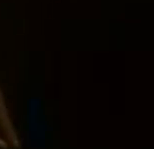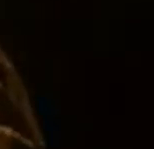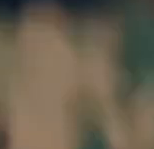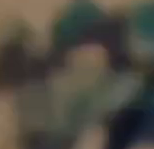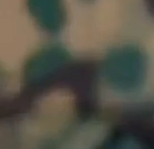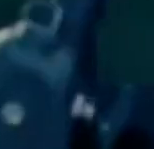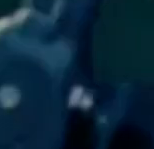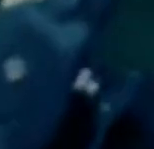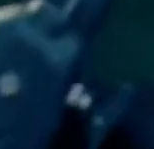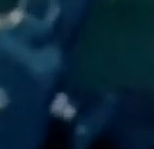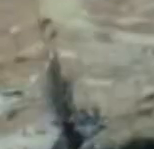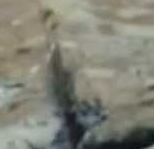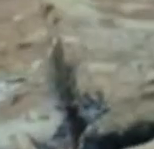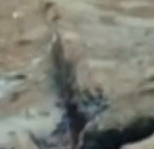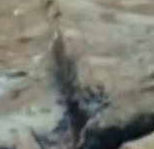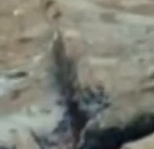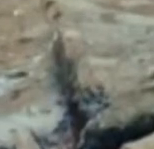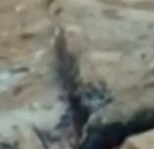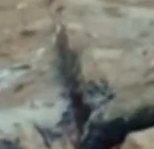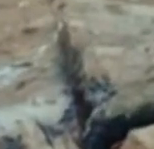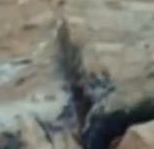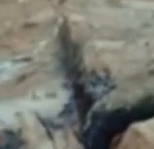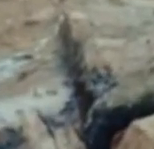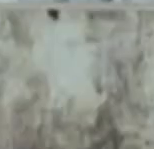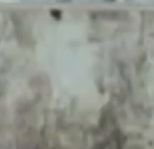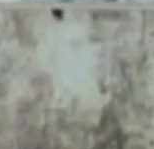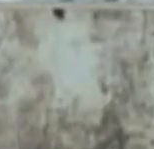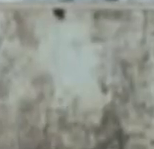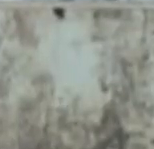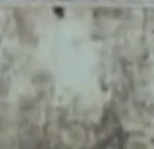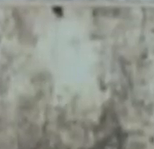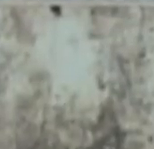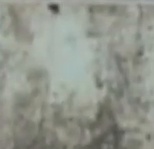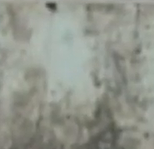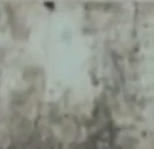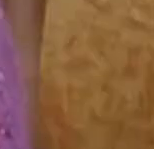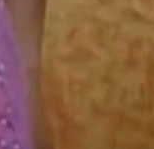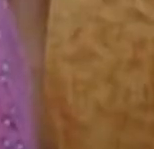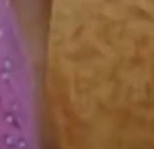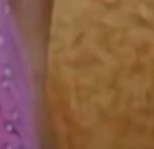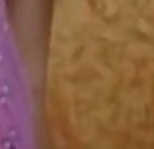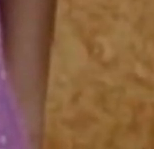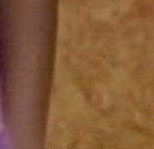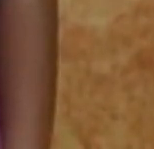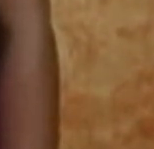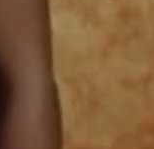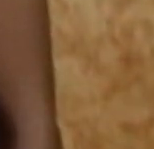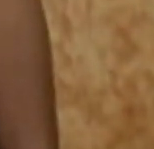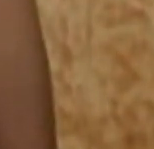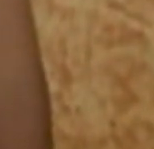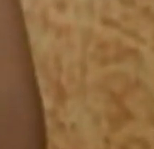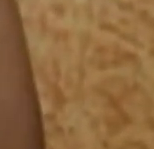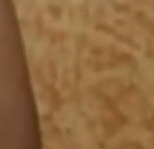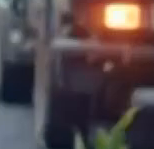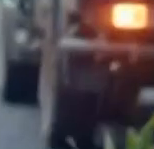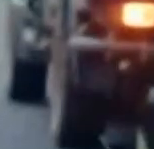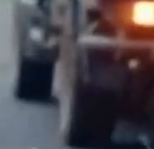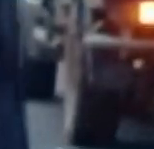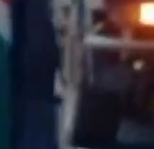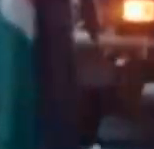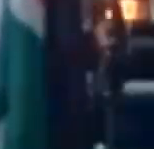three. We do this for honor. Yeah. Our loved ones, our family, and our